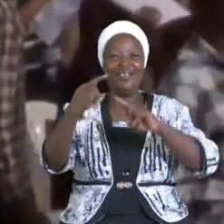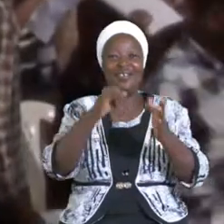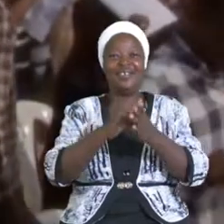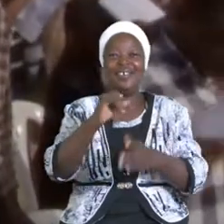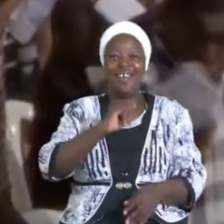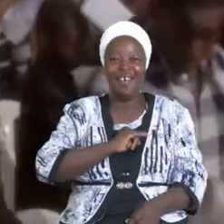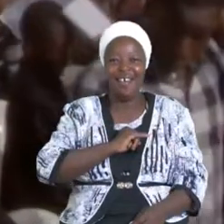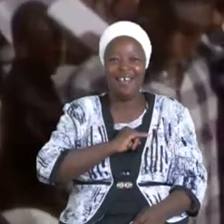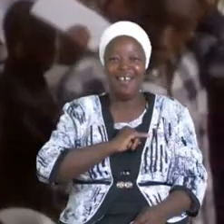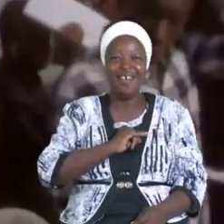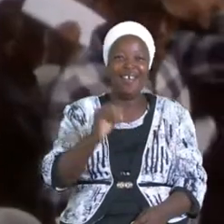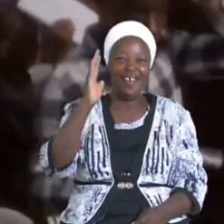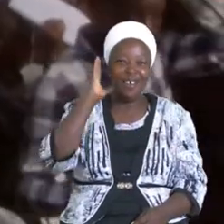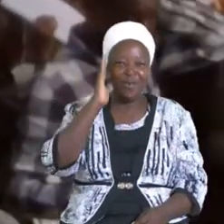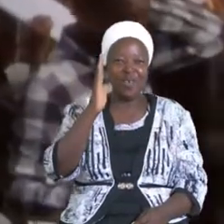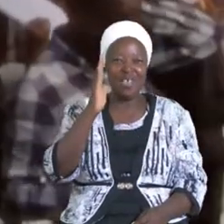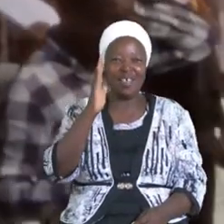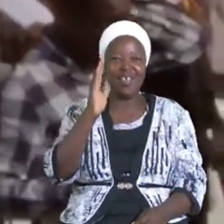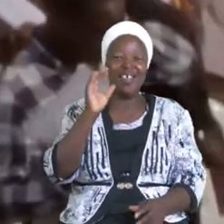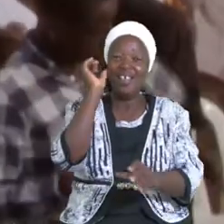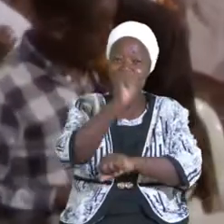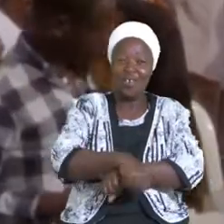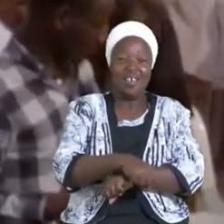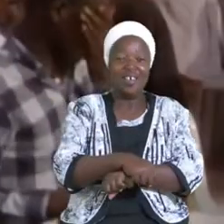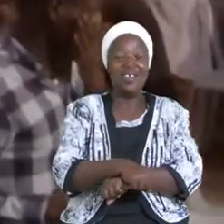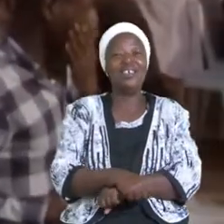I, in every situation,